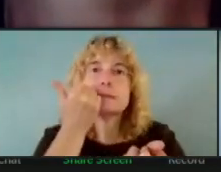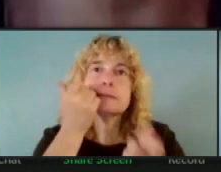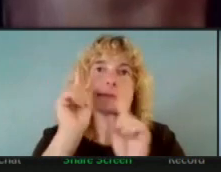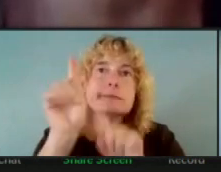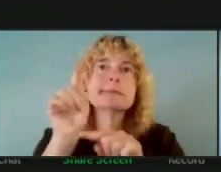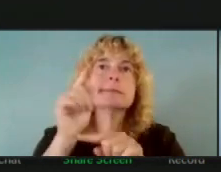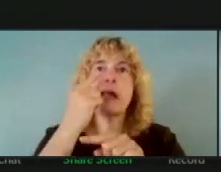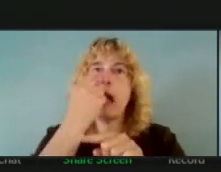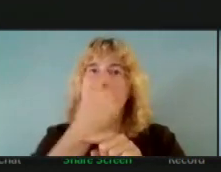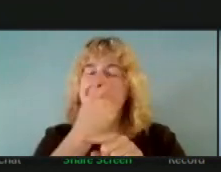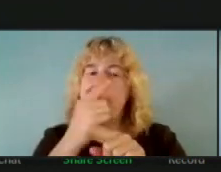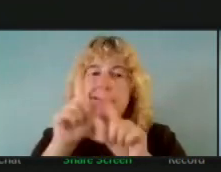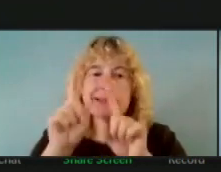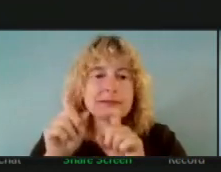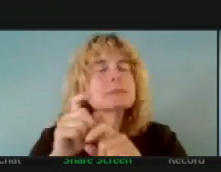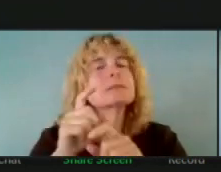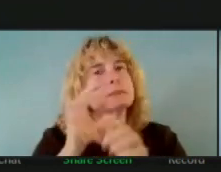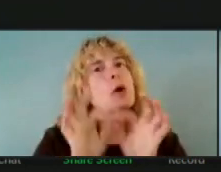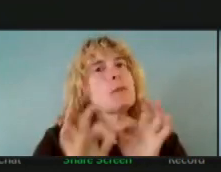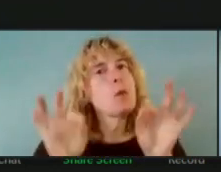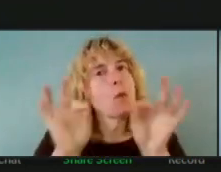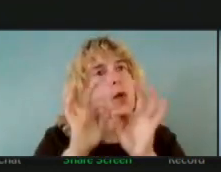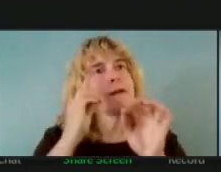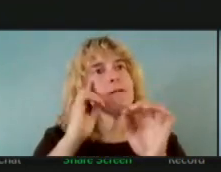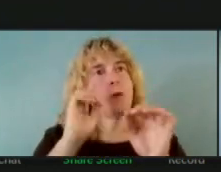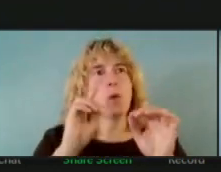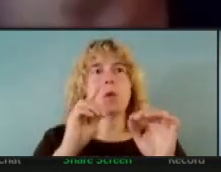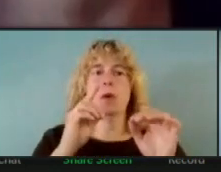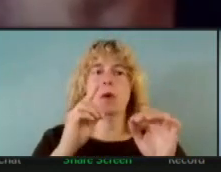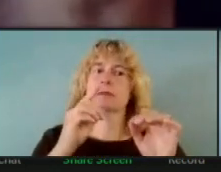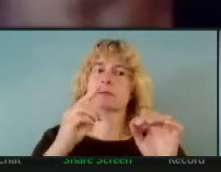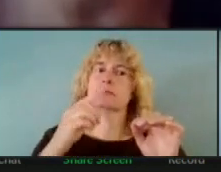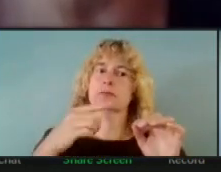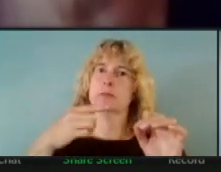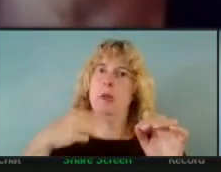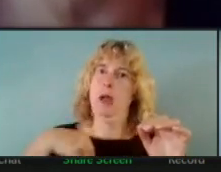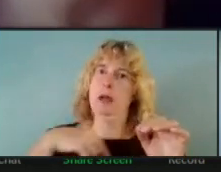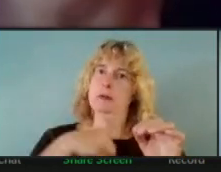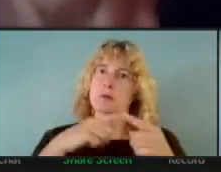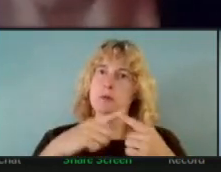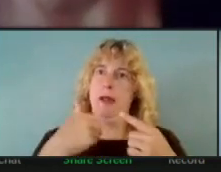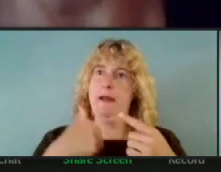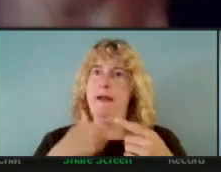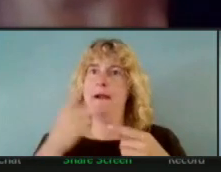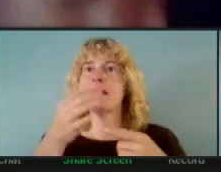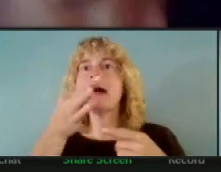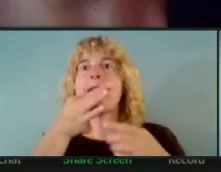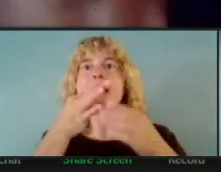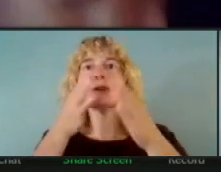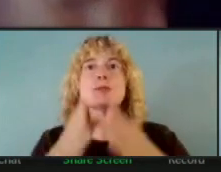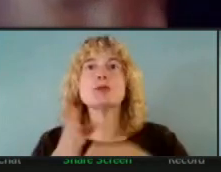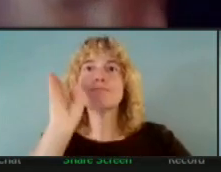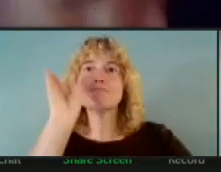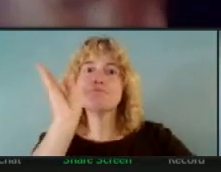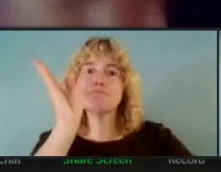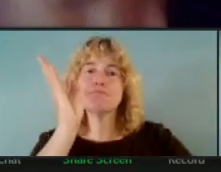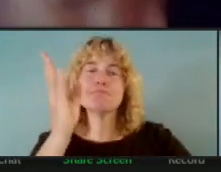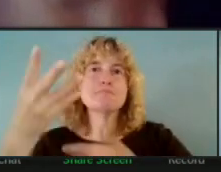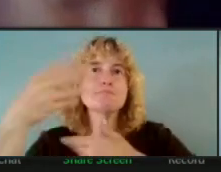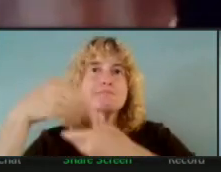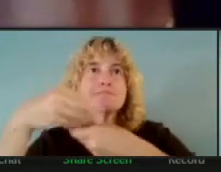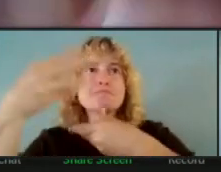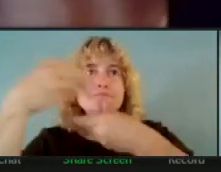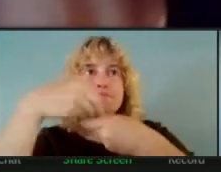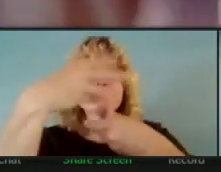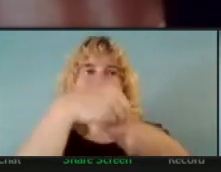and our children, that we are happy to have some of the experts that are joining us. And sorry,